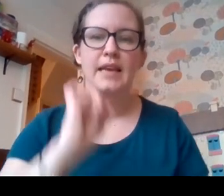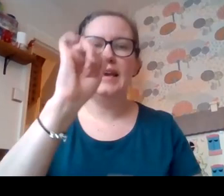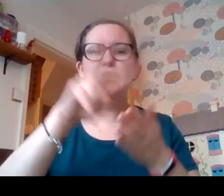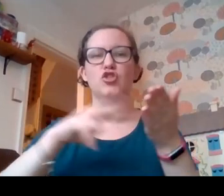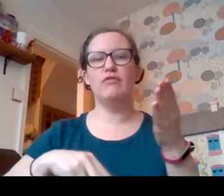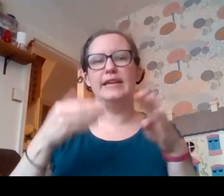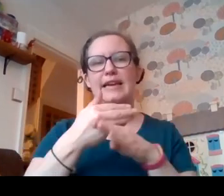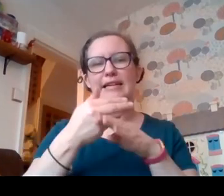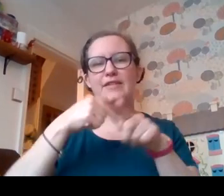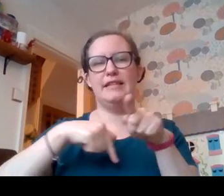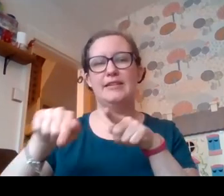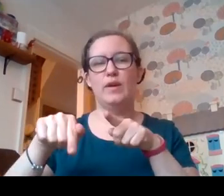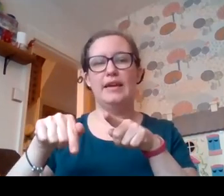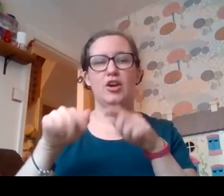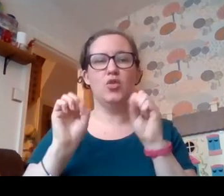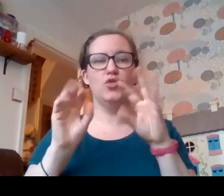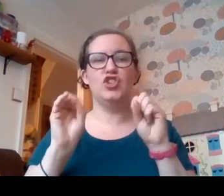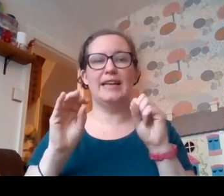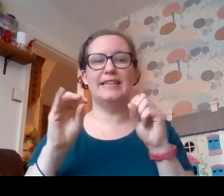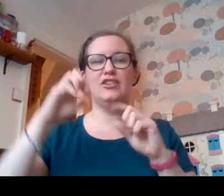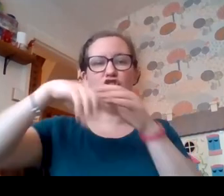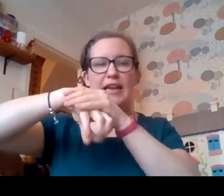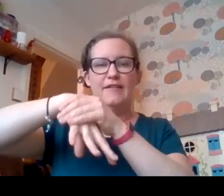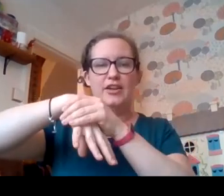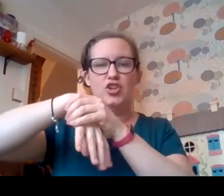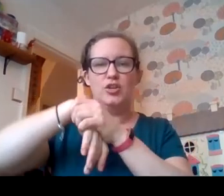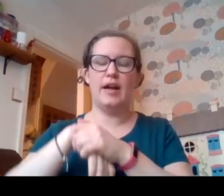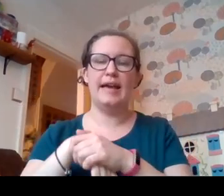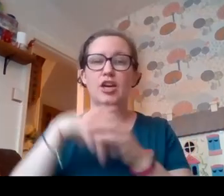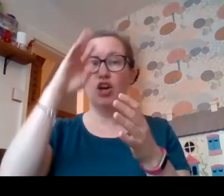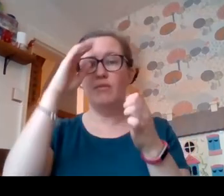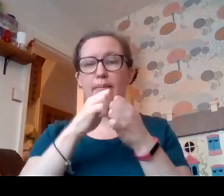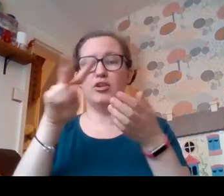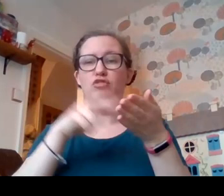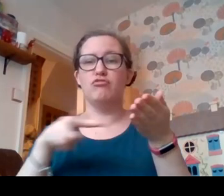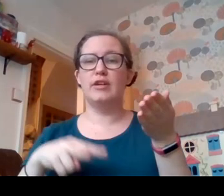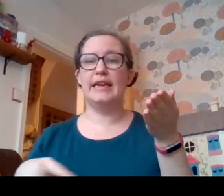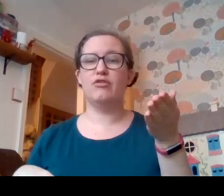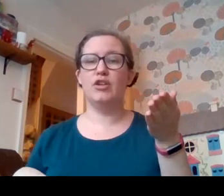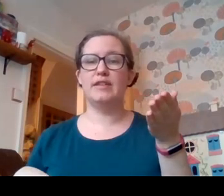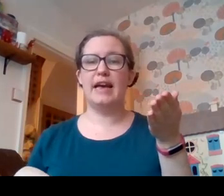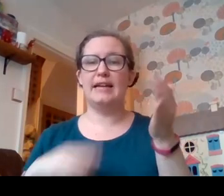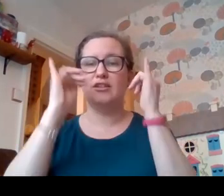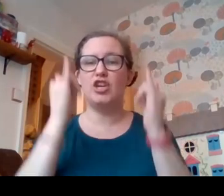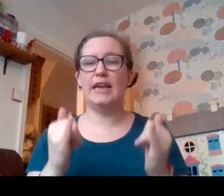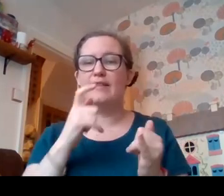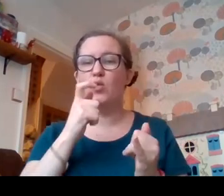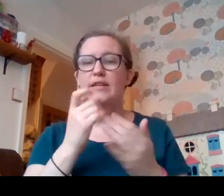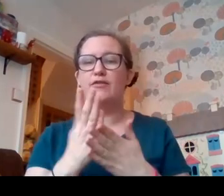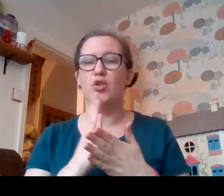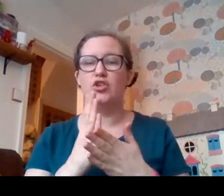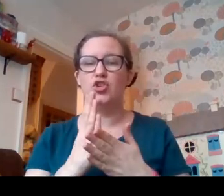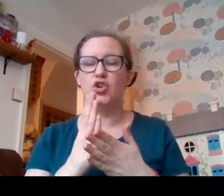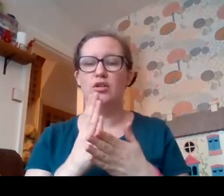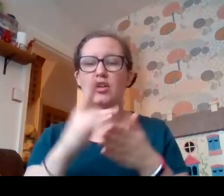Okay, here's your reading activity this week called Jazzy Jellyfish, okay? Remember to read through the text, checking the